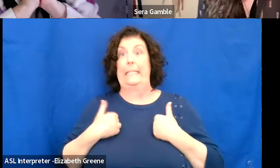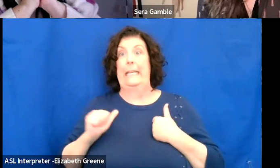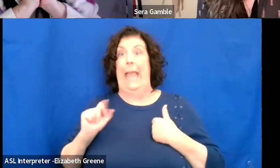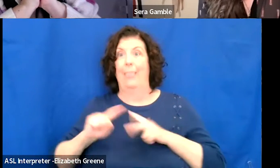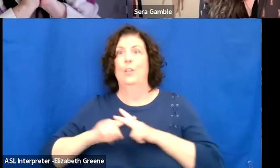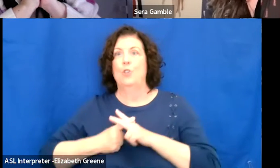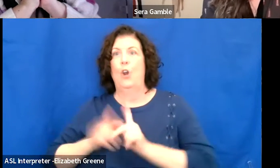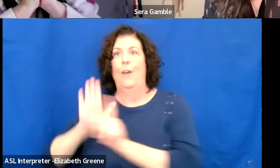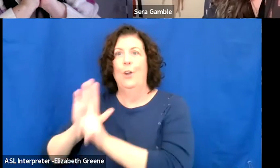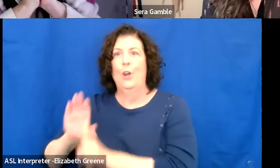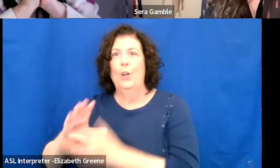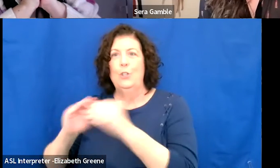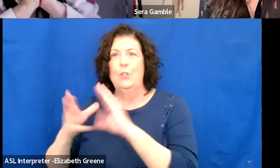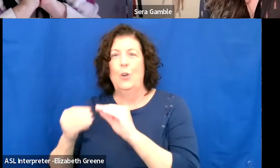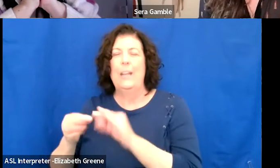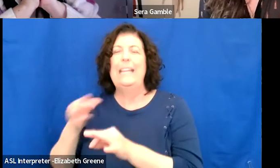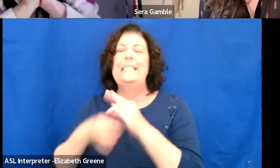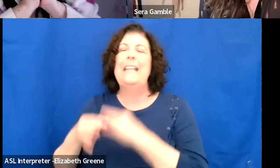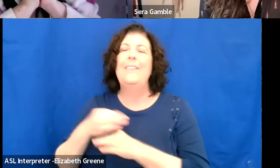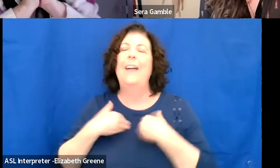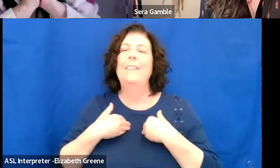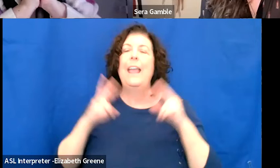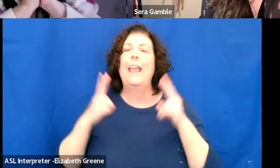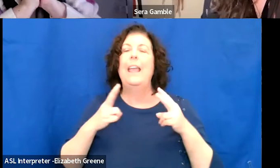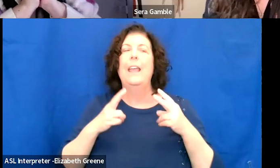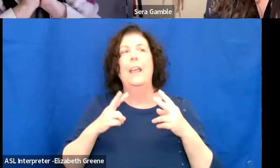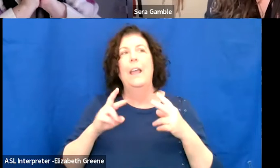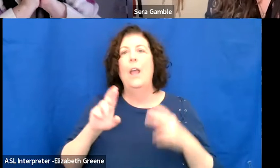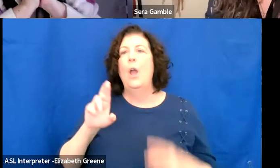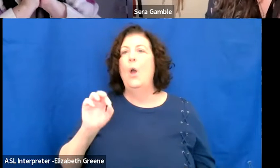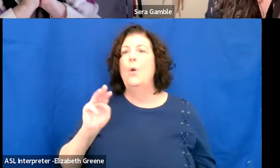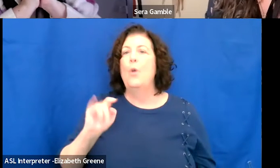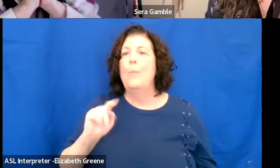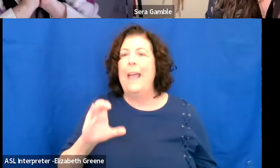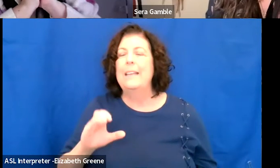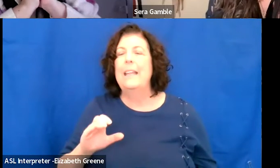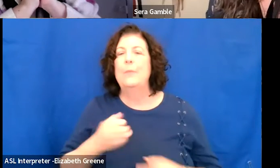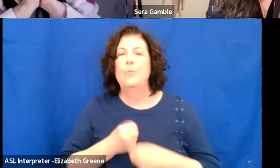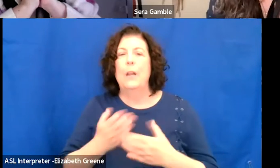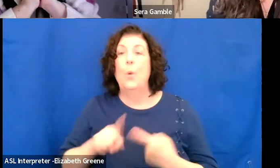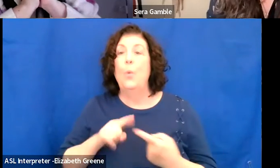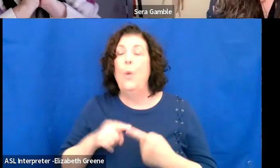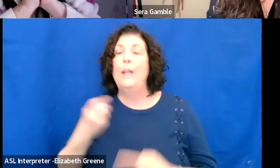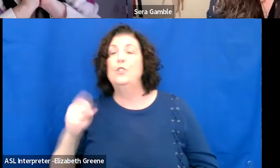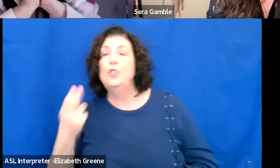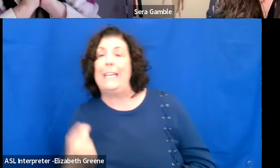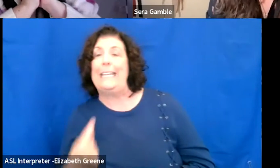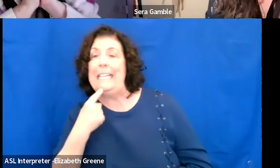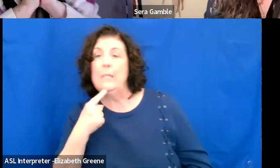being this sort of romantic projection that when she disappointed him, he had nothing but terrible things to say about her.